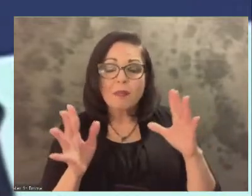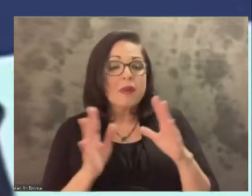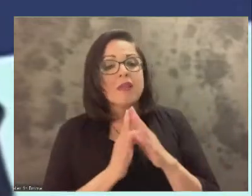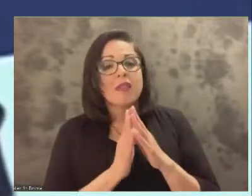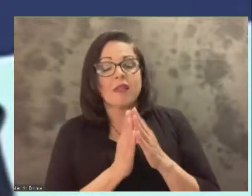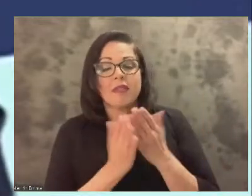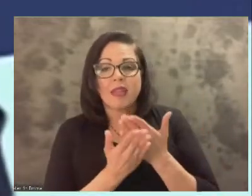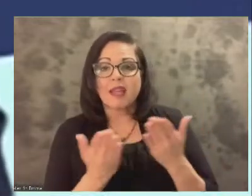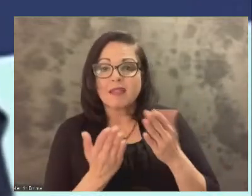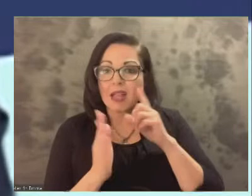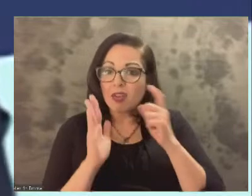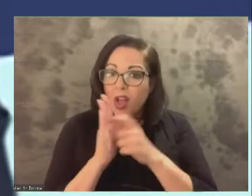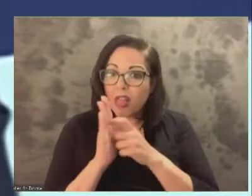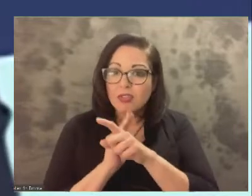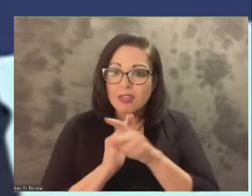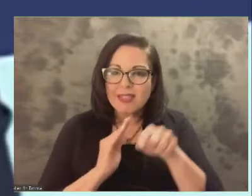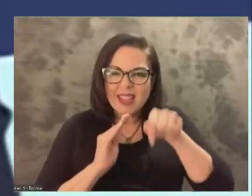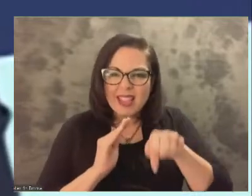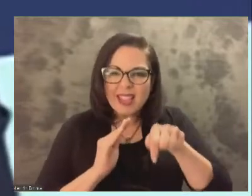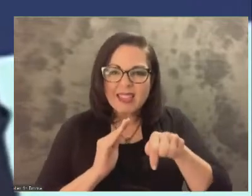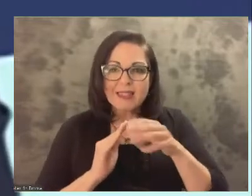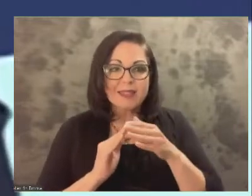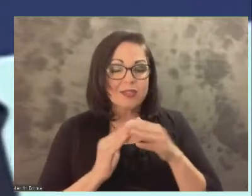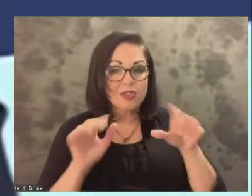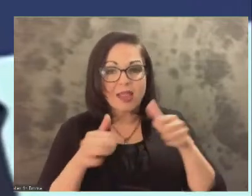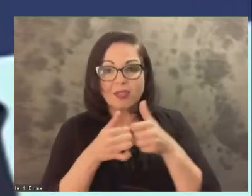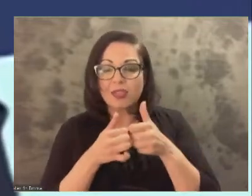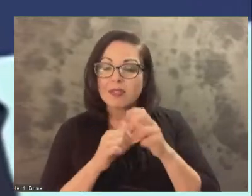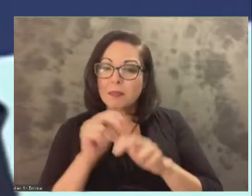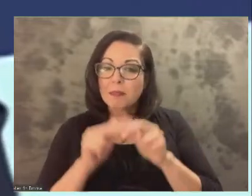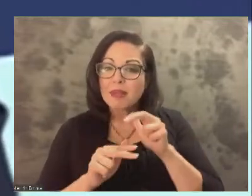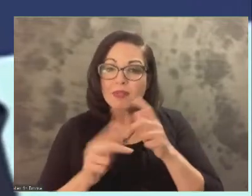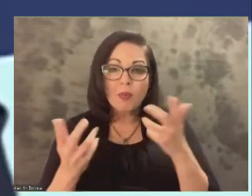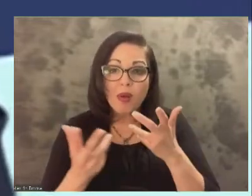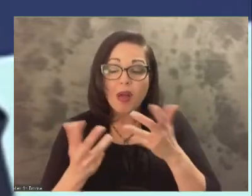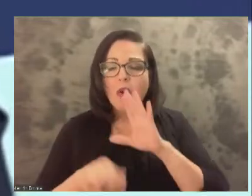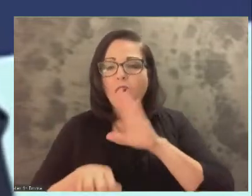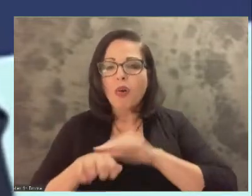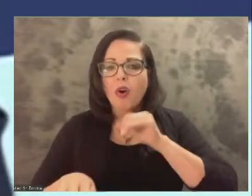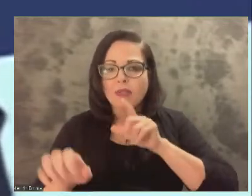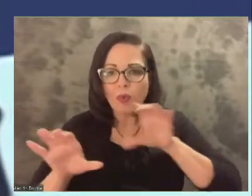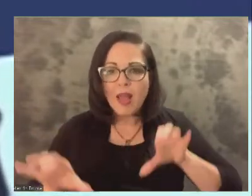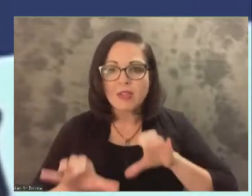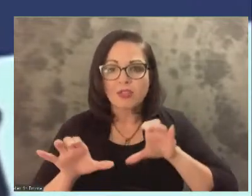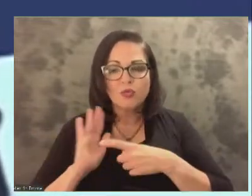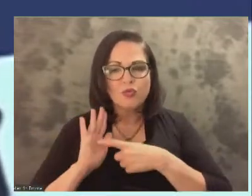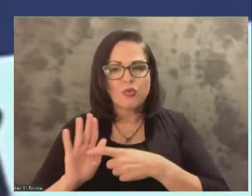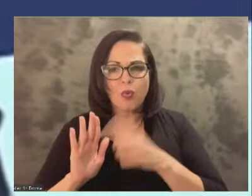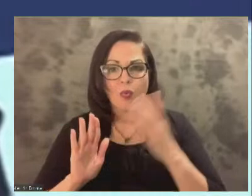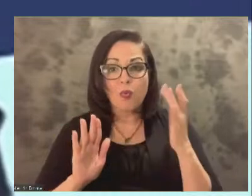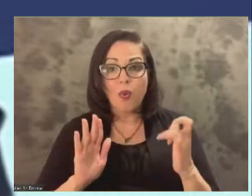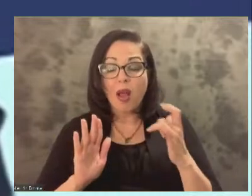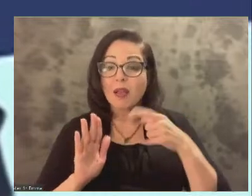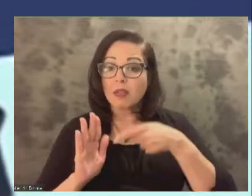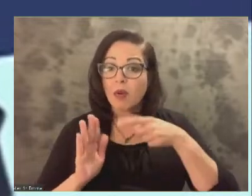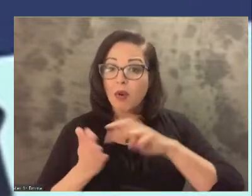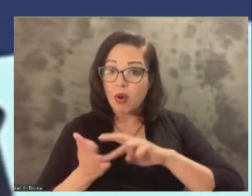acknowledges these challenges as a place to build, a call to action, a demonstration of why